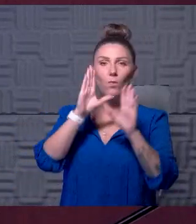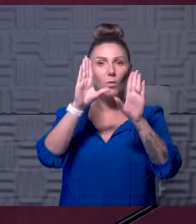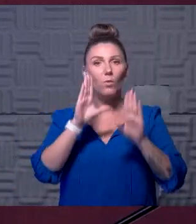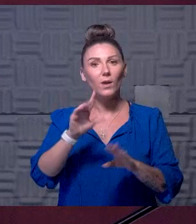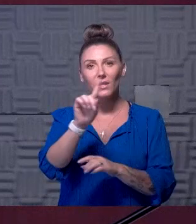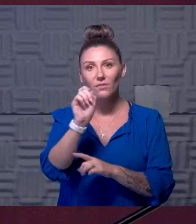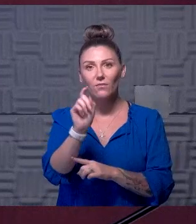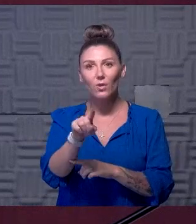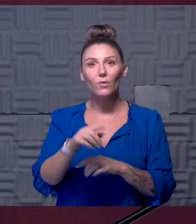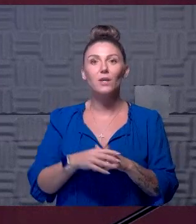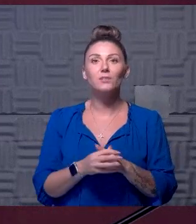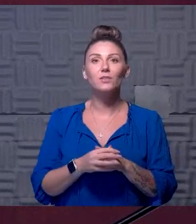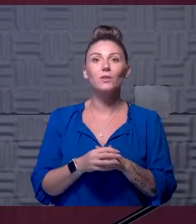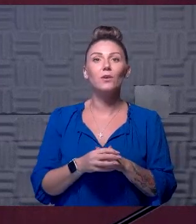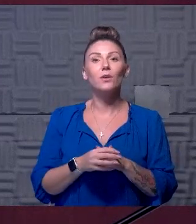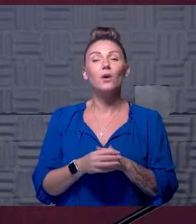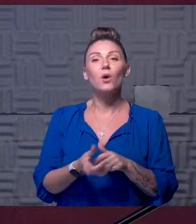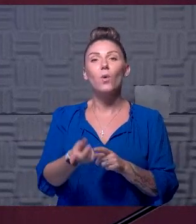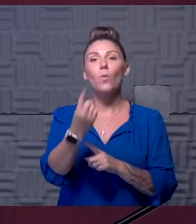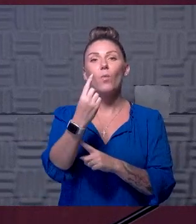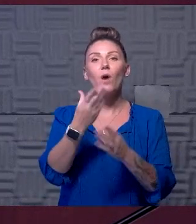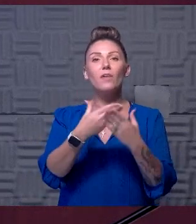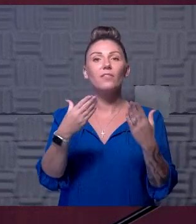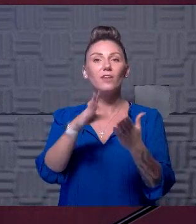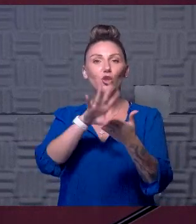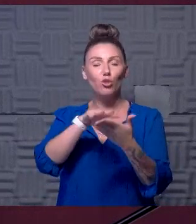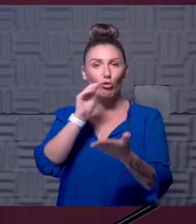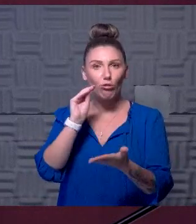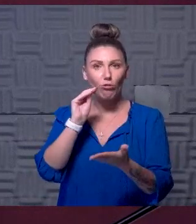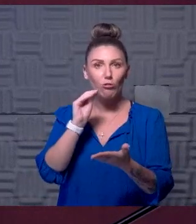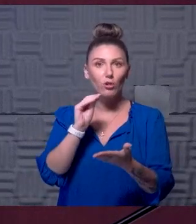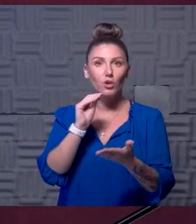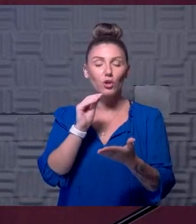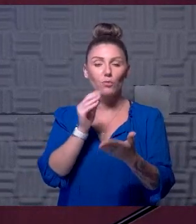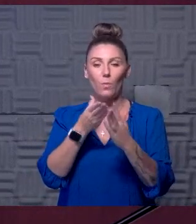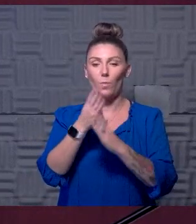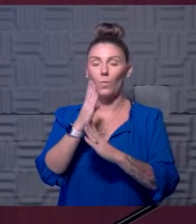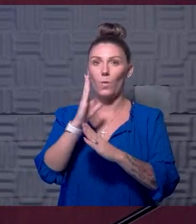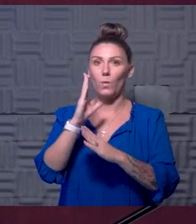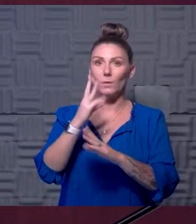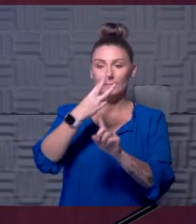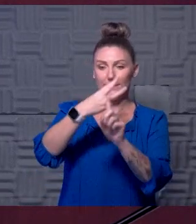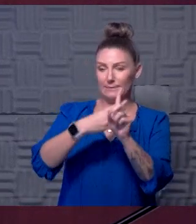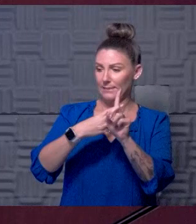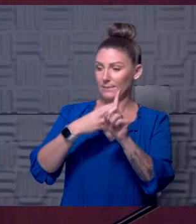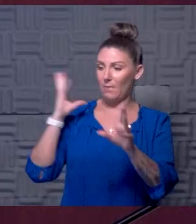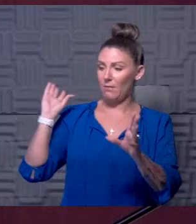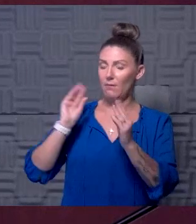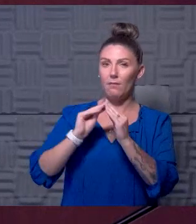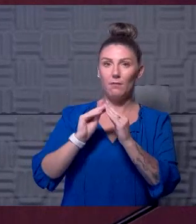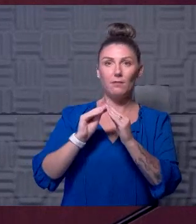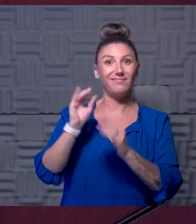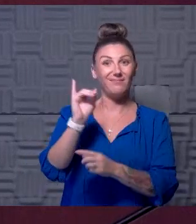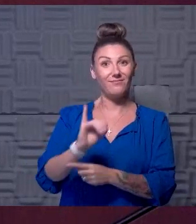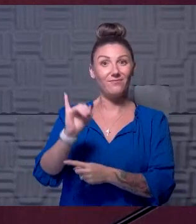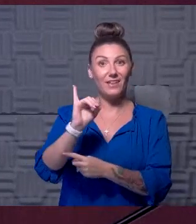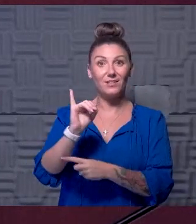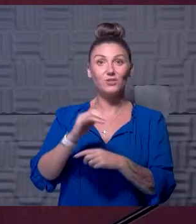question. And one of the things that we have learned over the 6 months of this infection is